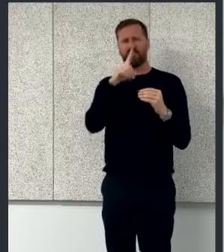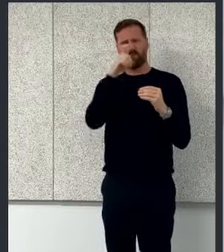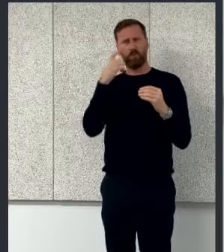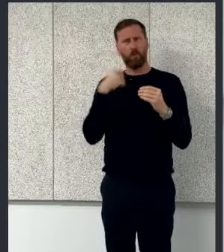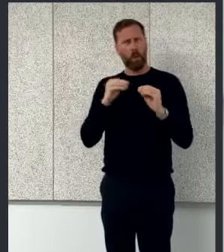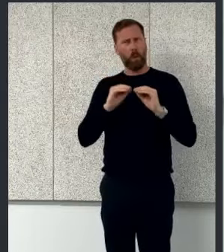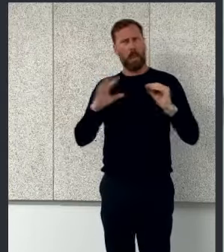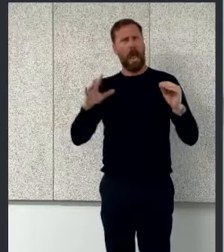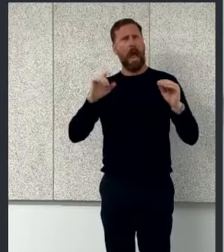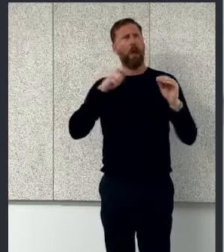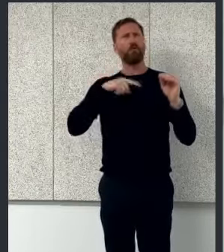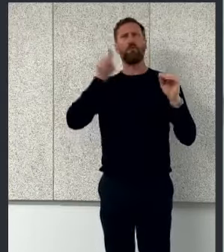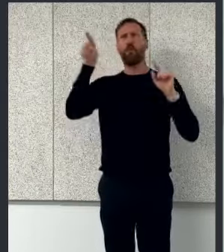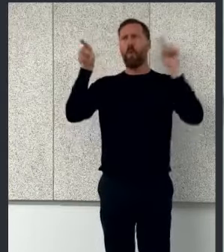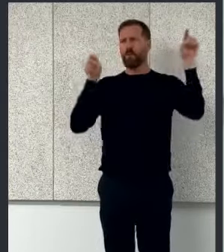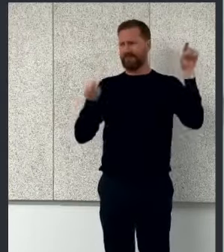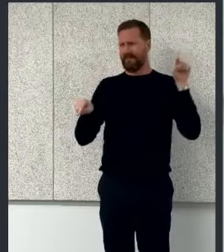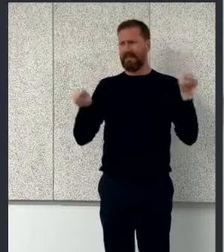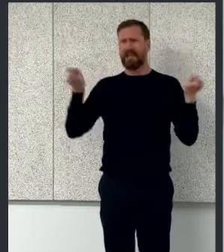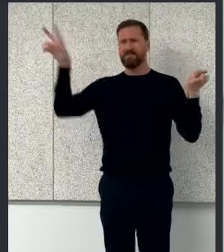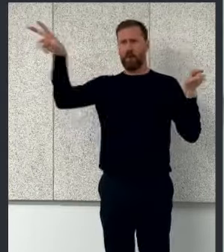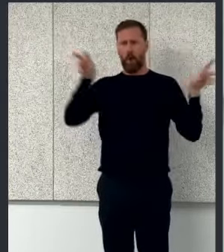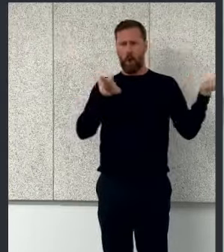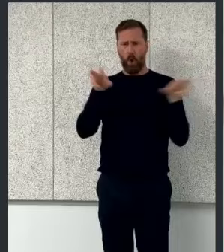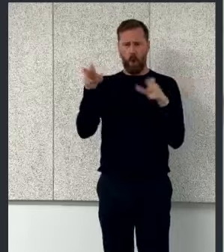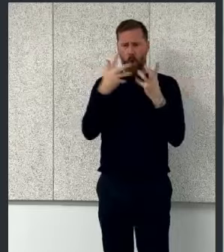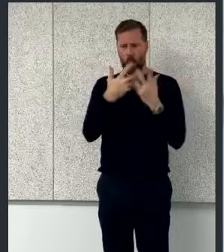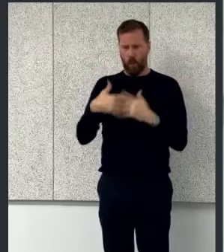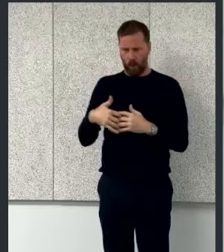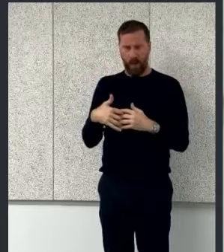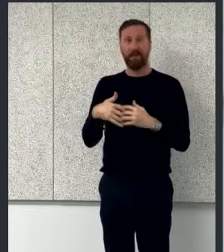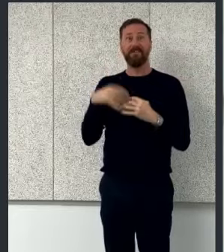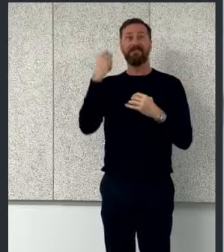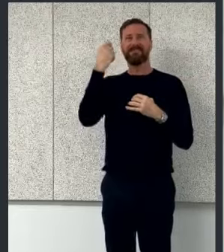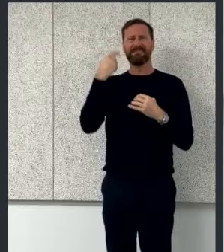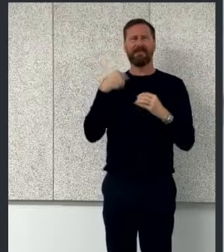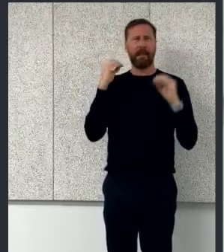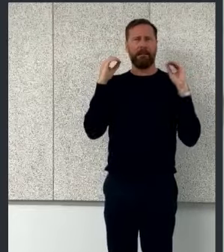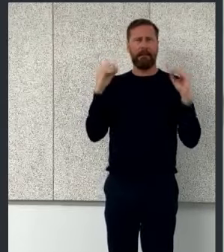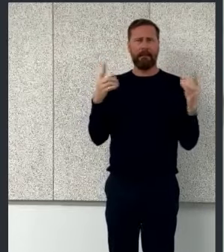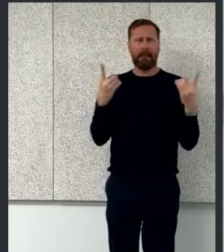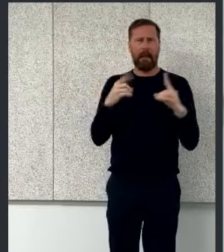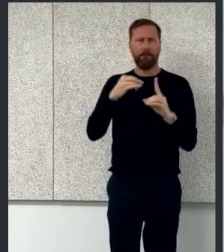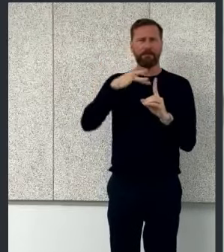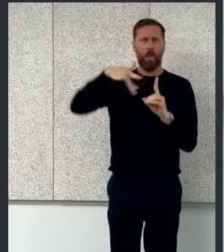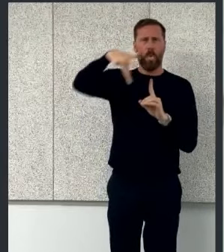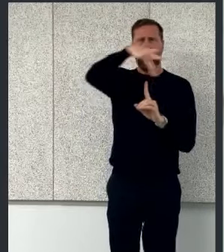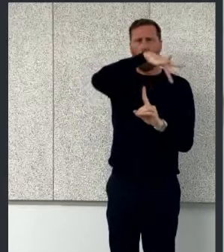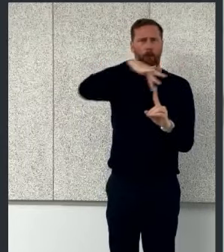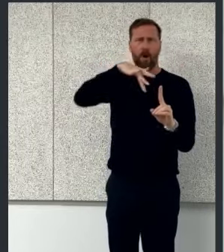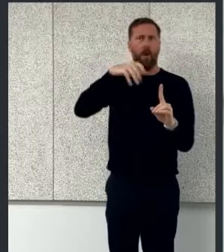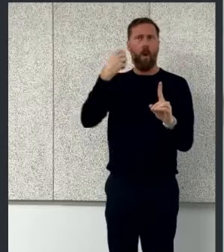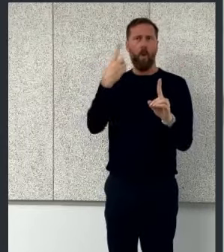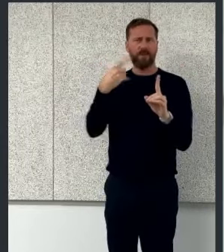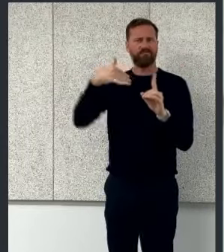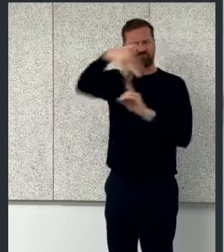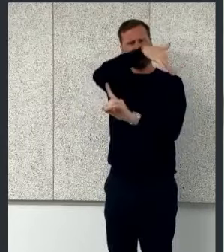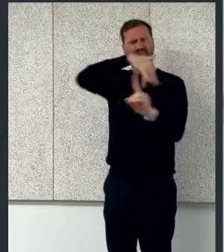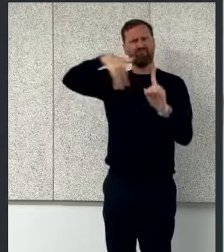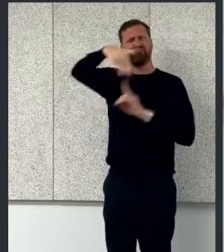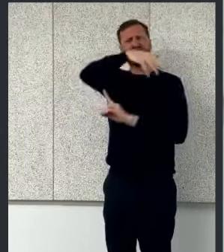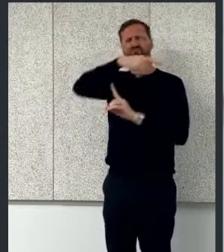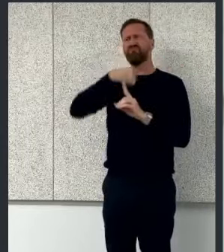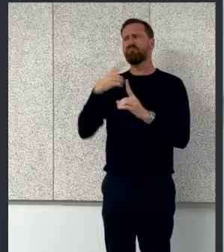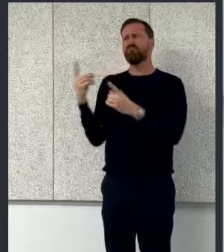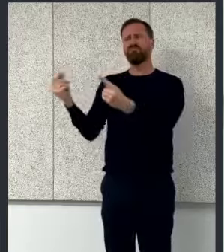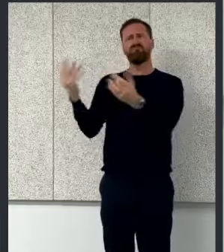right? Like, in an ideal world, nothing is happening in a vacuum, and both for good reasons, and also